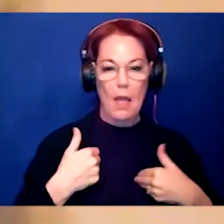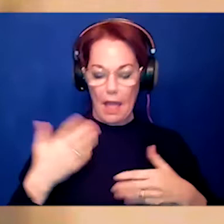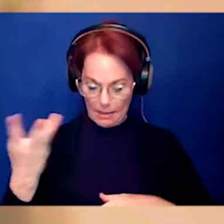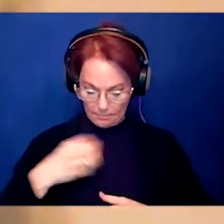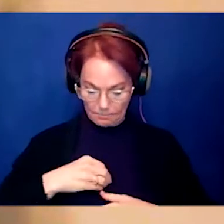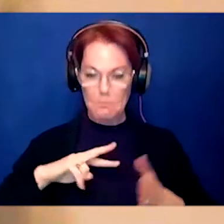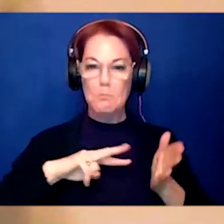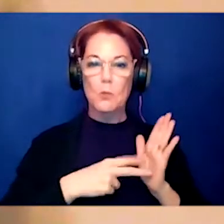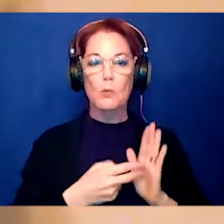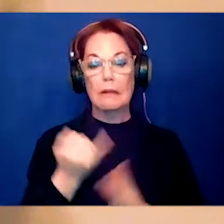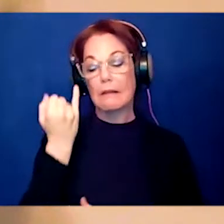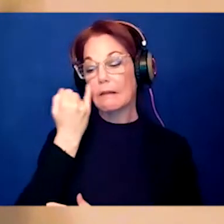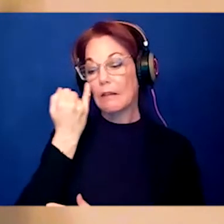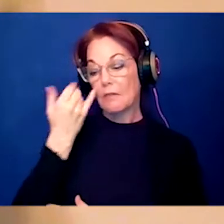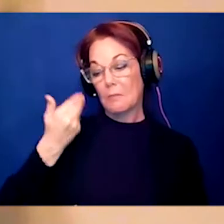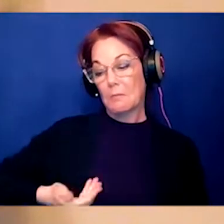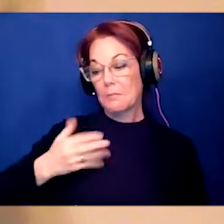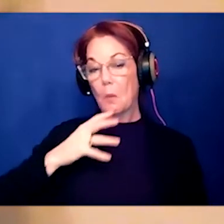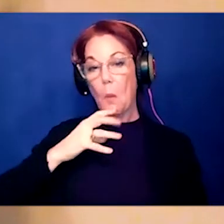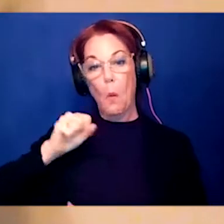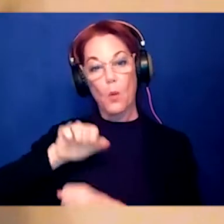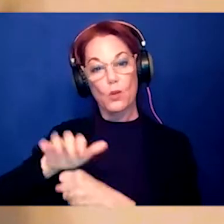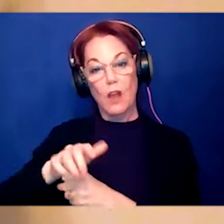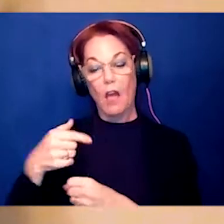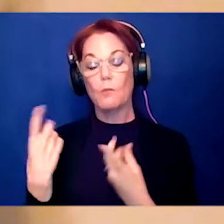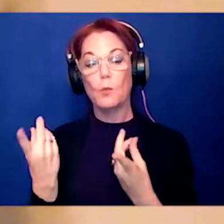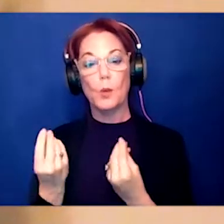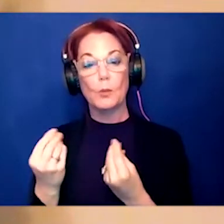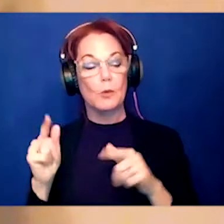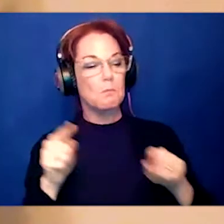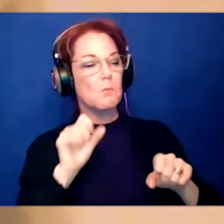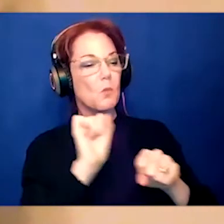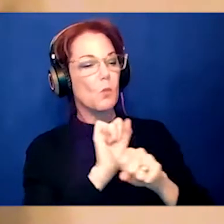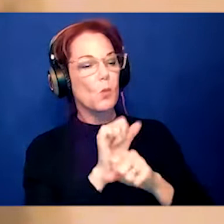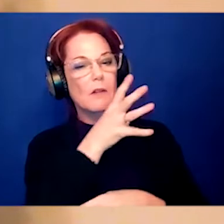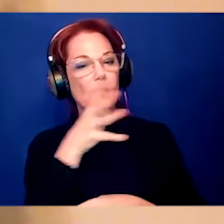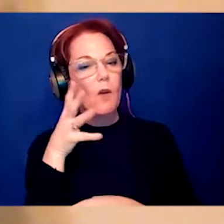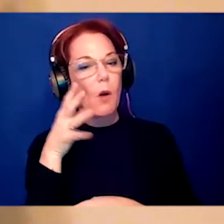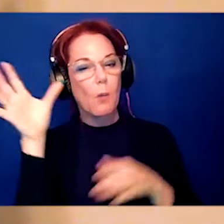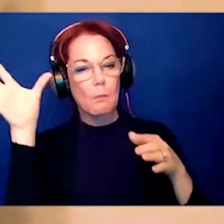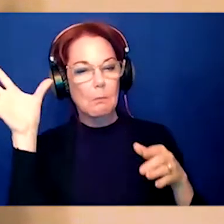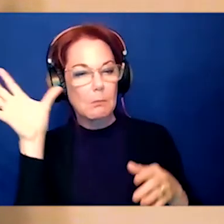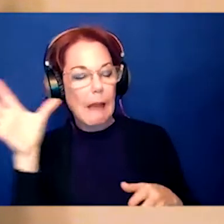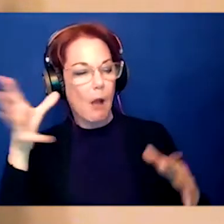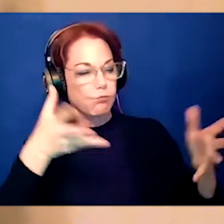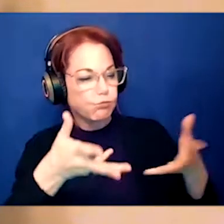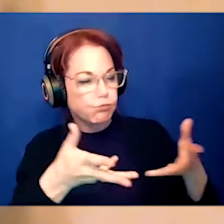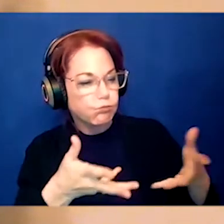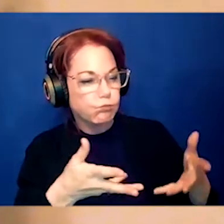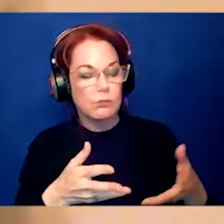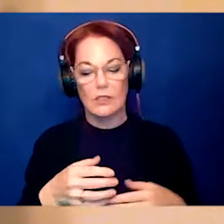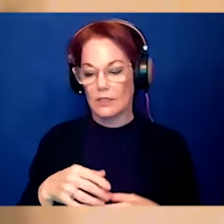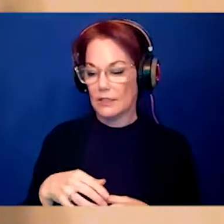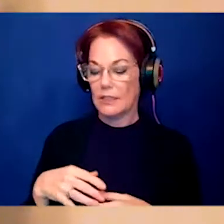enough took turns working on the farms, taking care of the cattle and tending to vegetables and food.